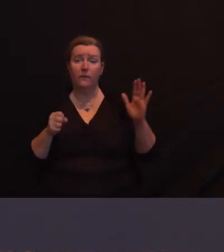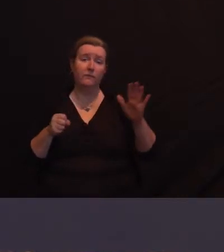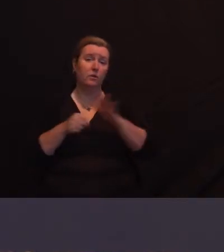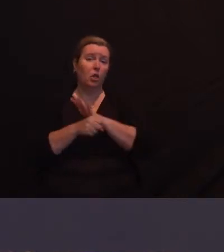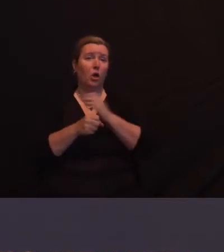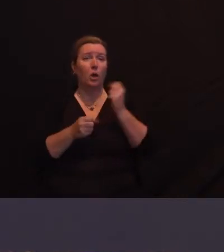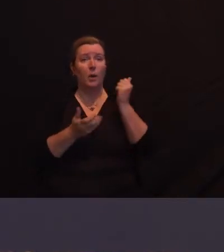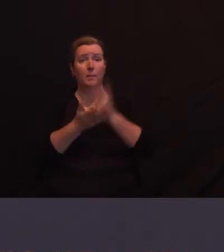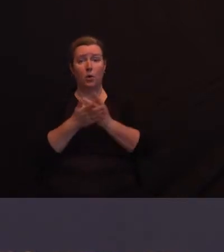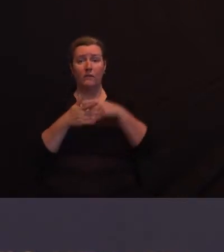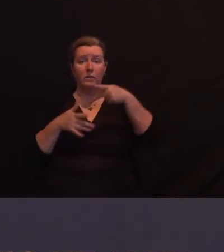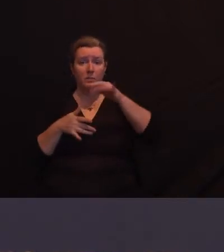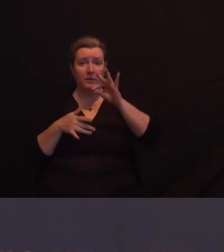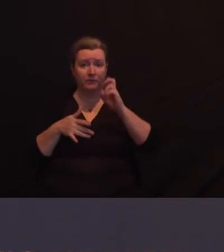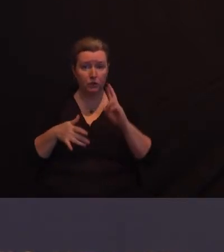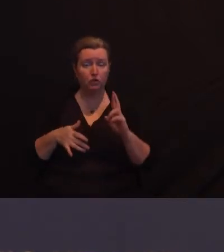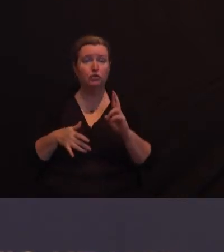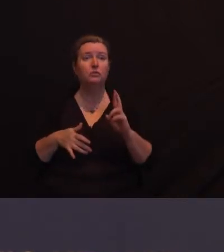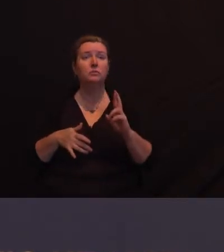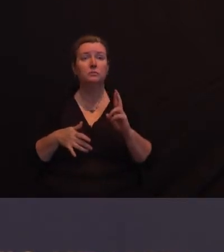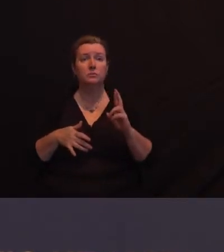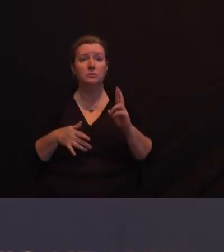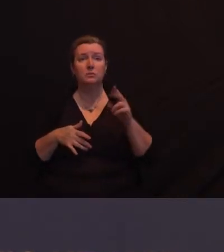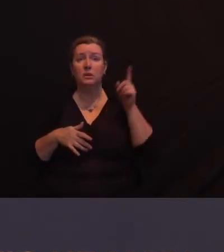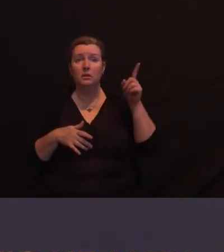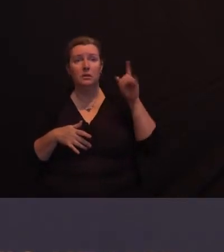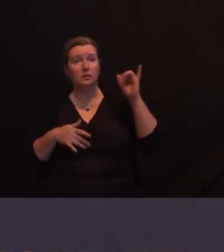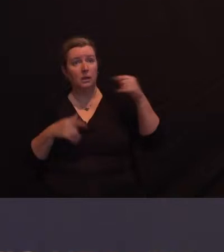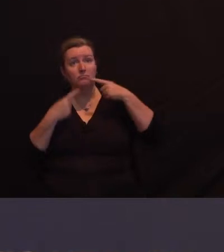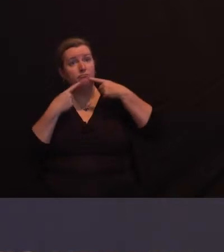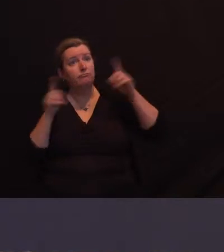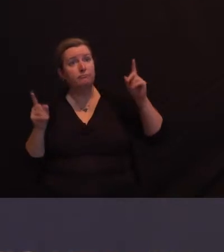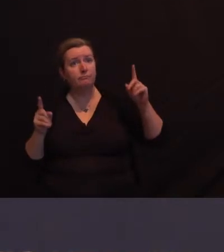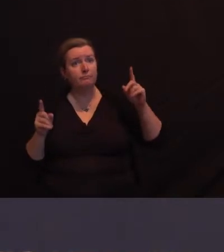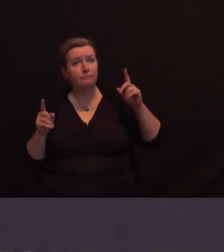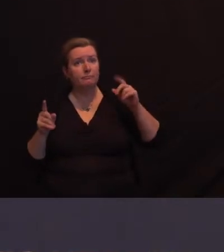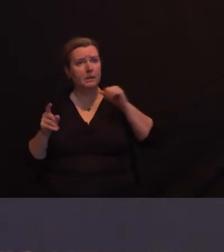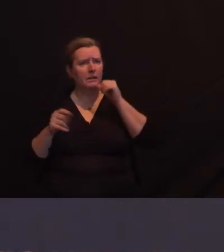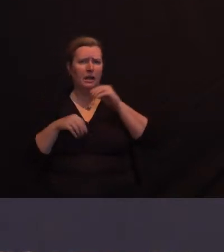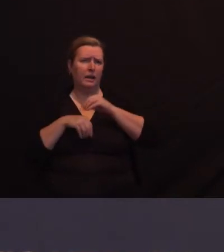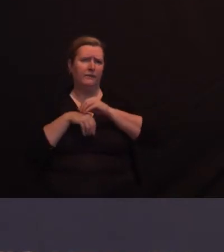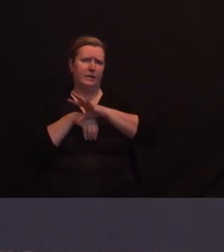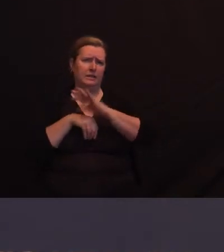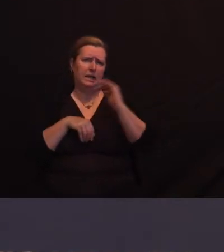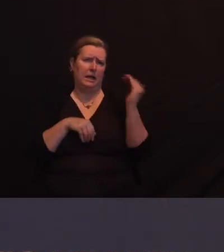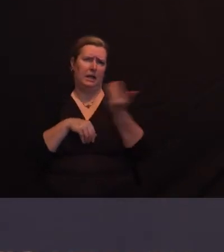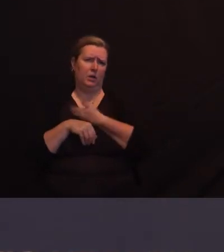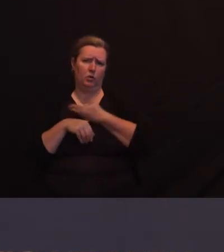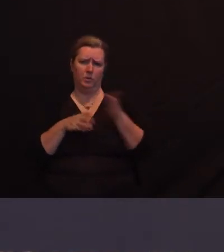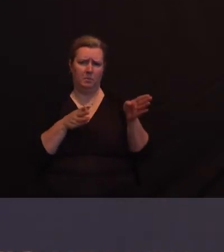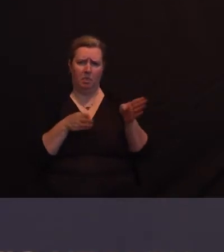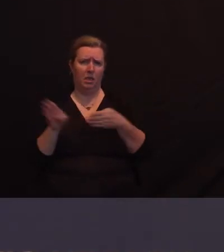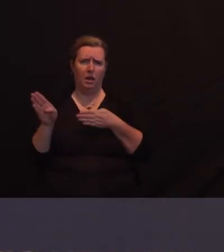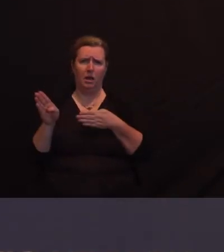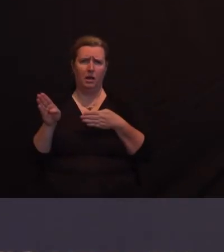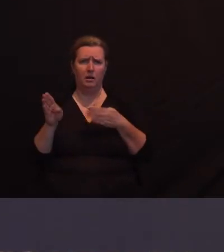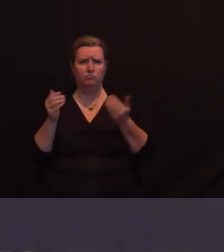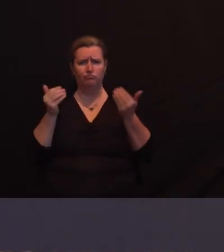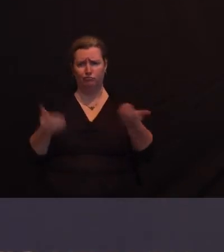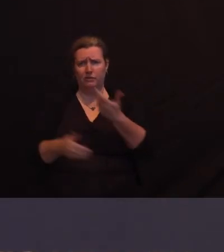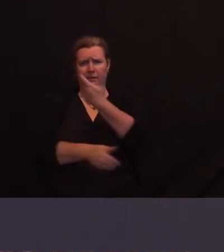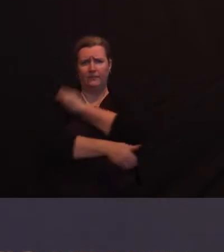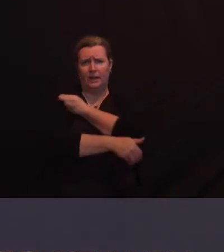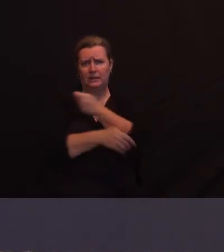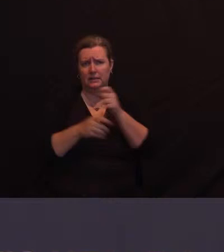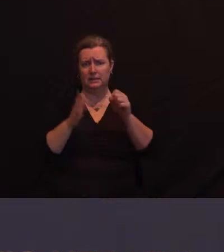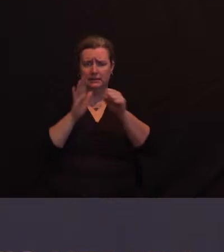differently, Judy, did not have any impact on our announcement today about vaccinating full state workers